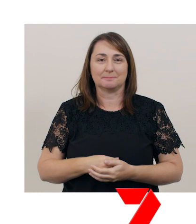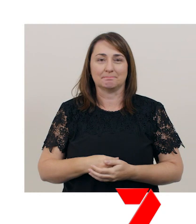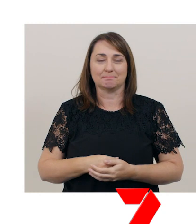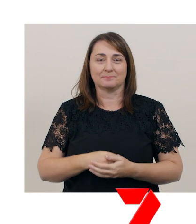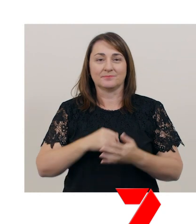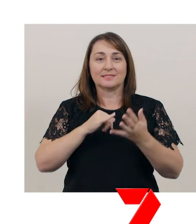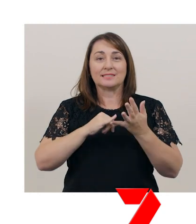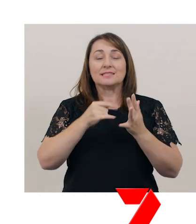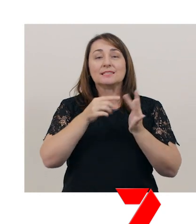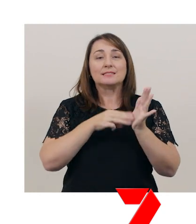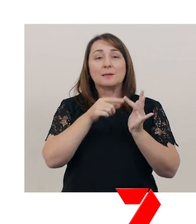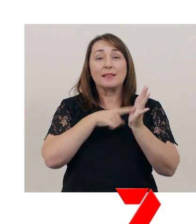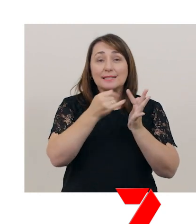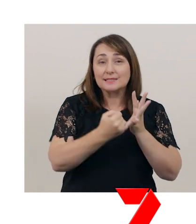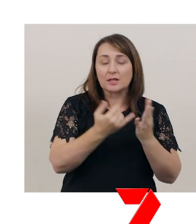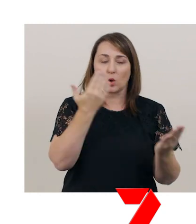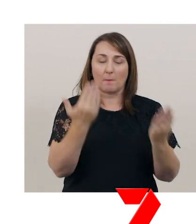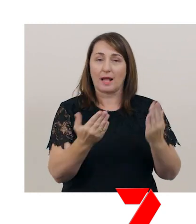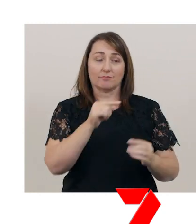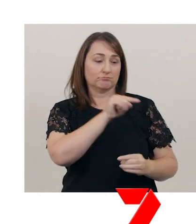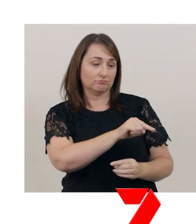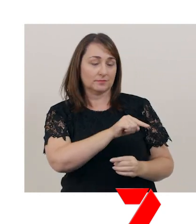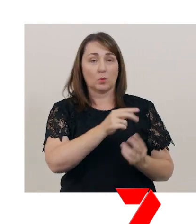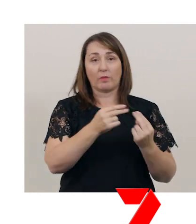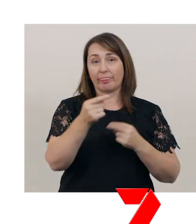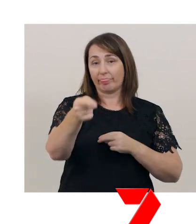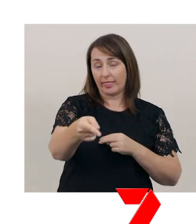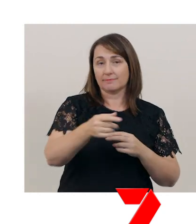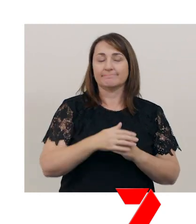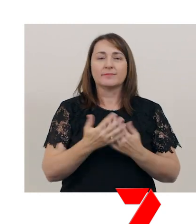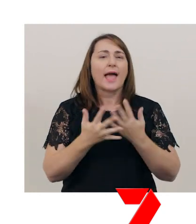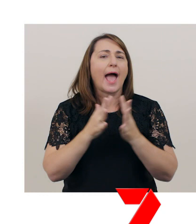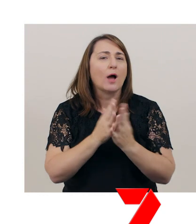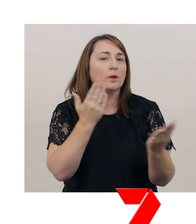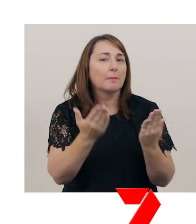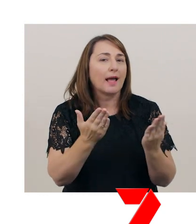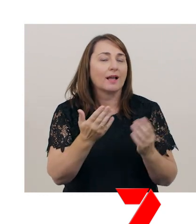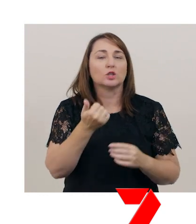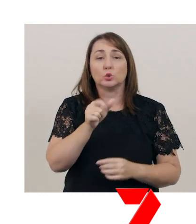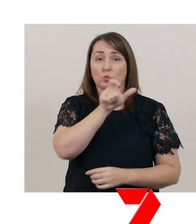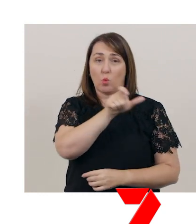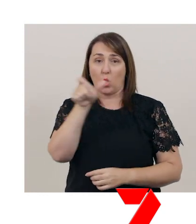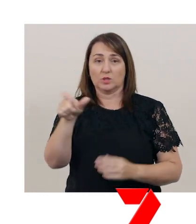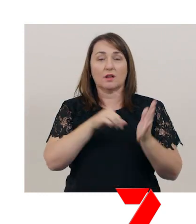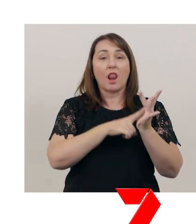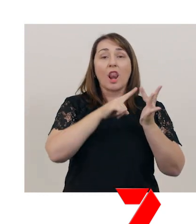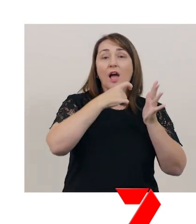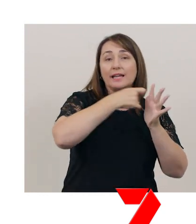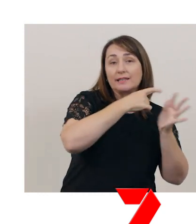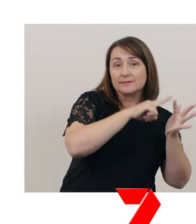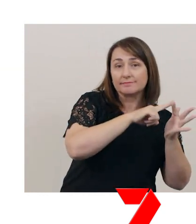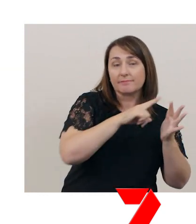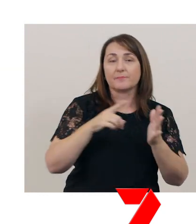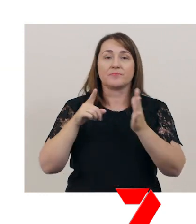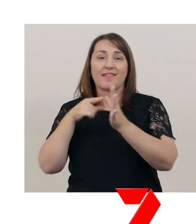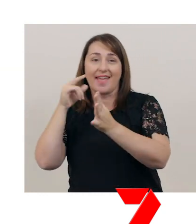Similes are used to make a comparison between one thing and another. This is done by using the words like or as. For